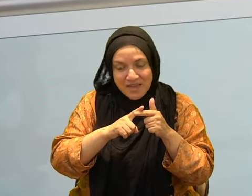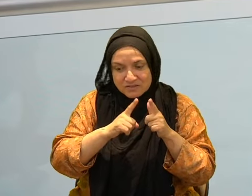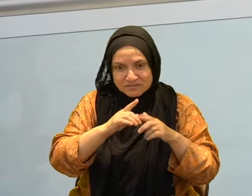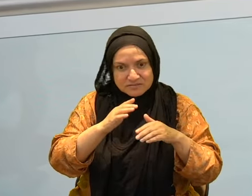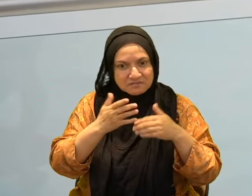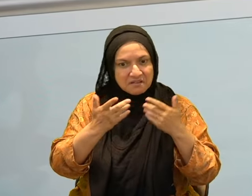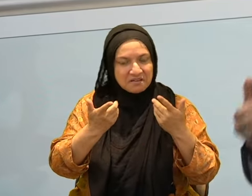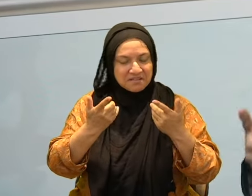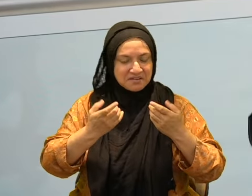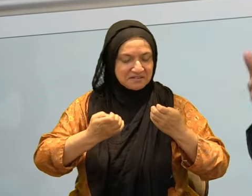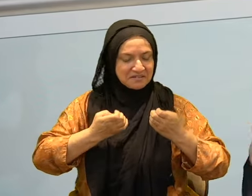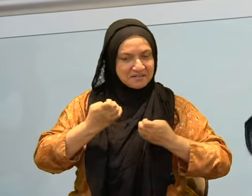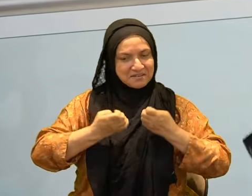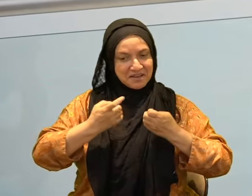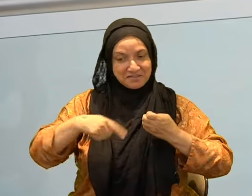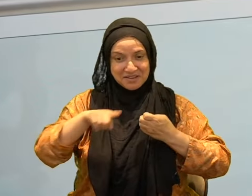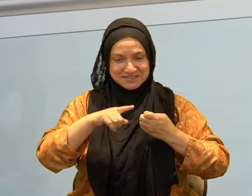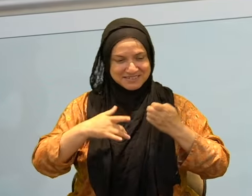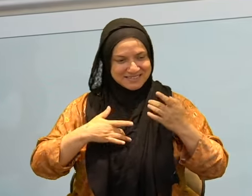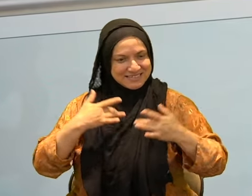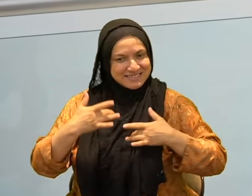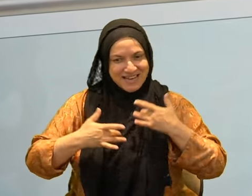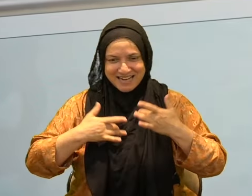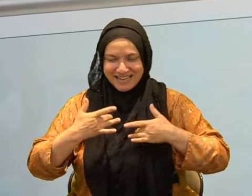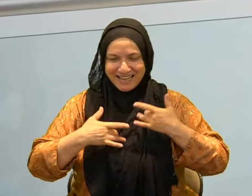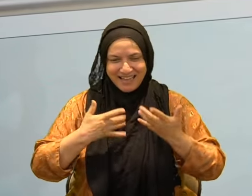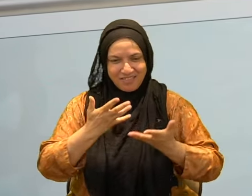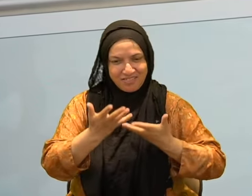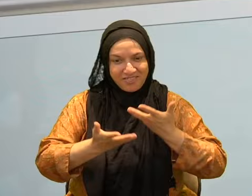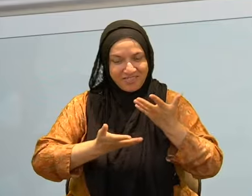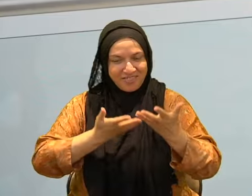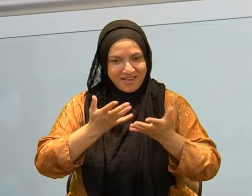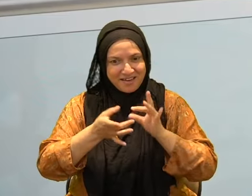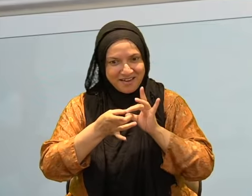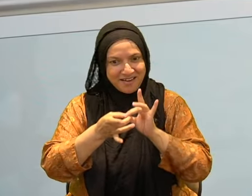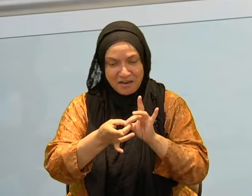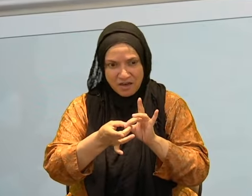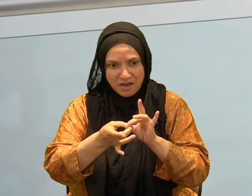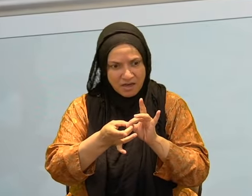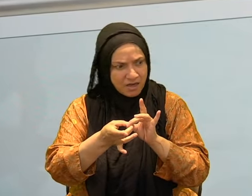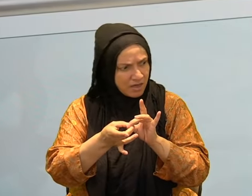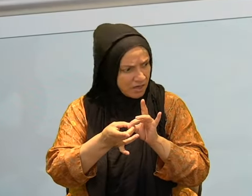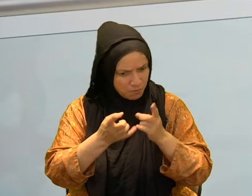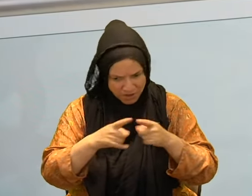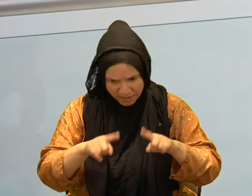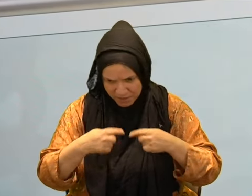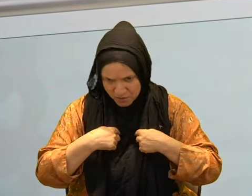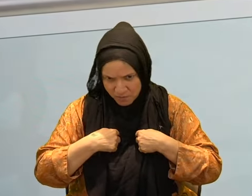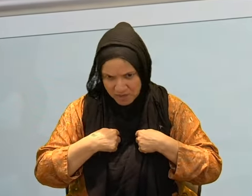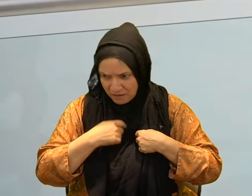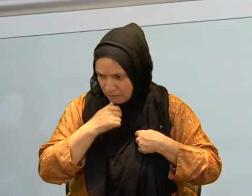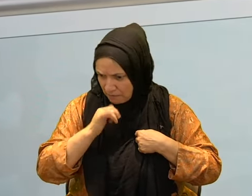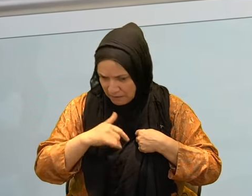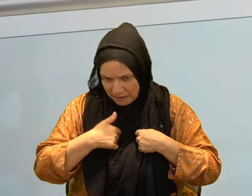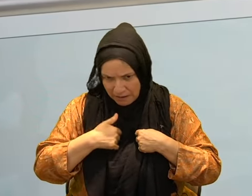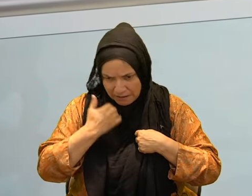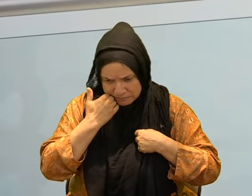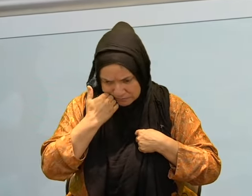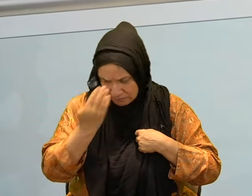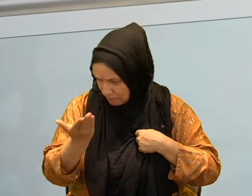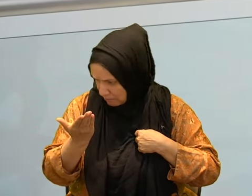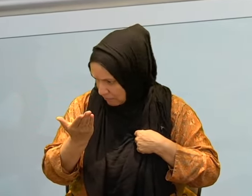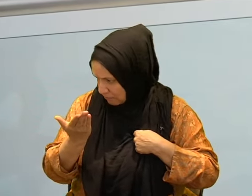getting physical and things getting worse and worse and worse and worse and worse. What was the first thing that shaytan did? So waltu lahum,